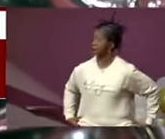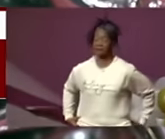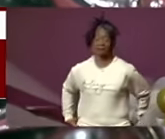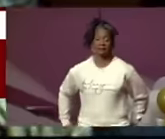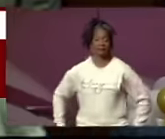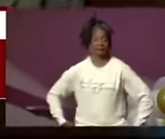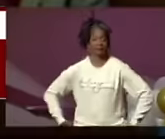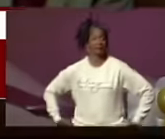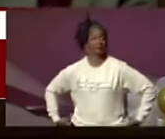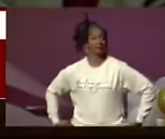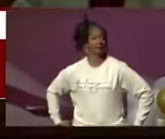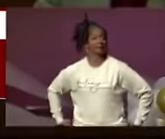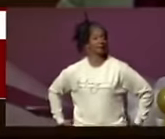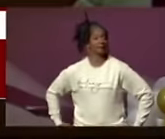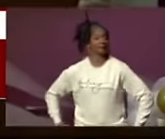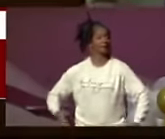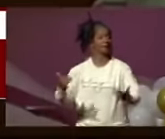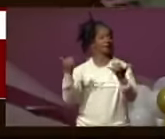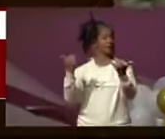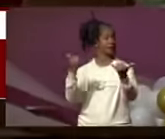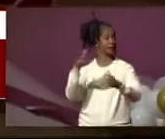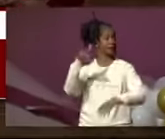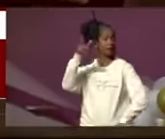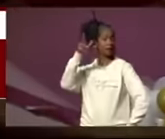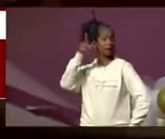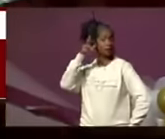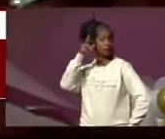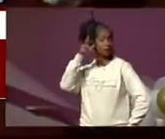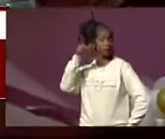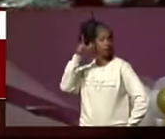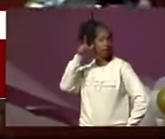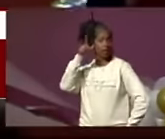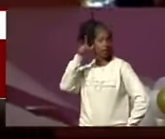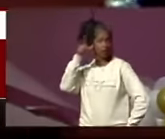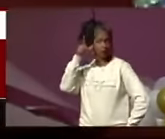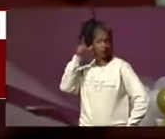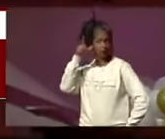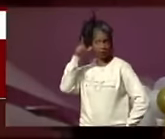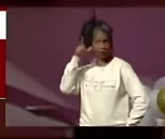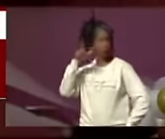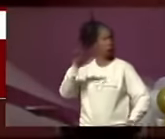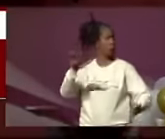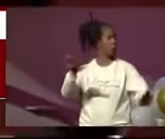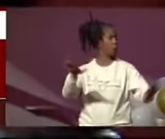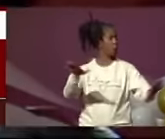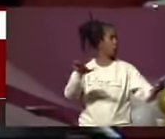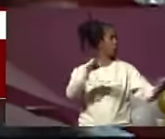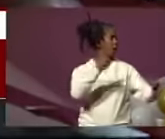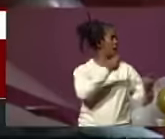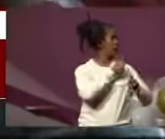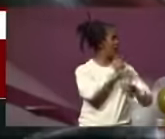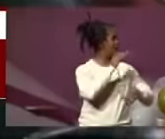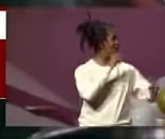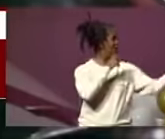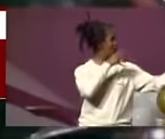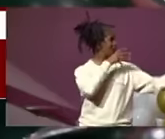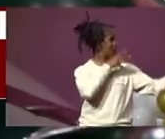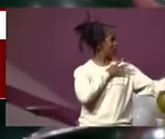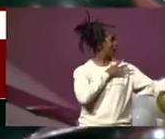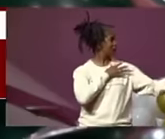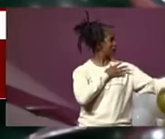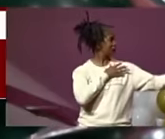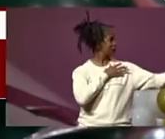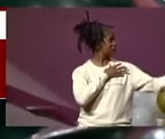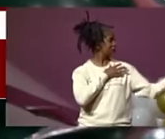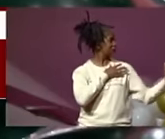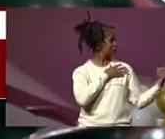Hallelujah. Now listen, listen. You hear? Oh, yeah, yeah. I love it. I see y'all. Come on. That's right. Come